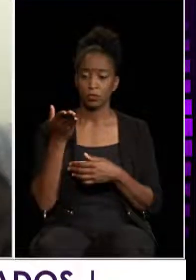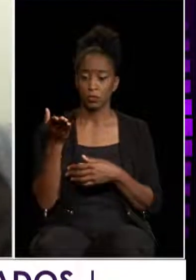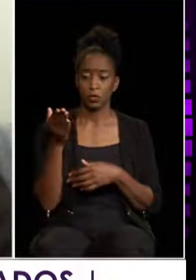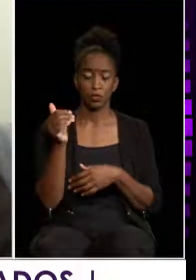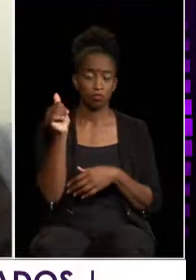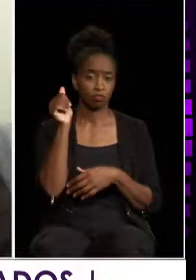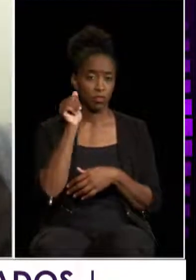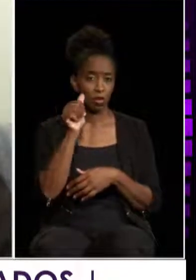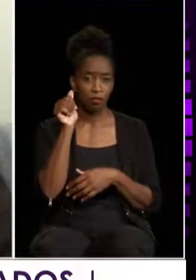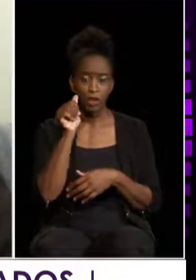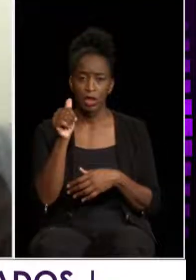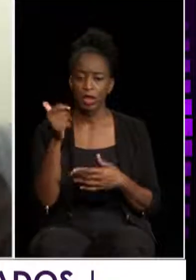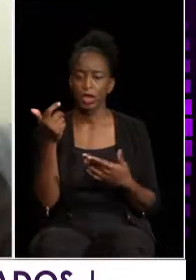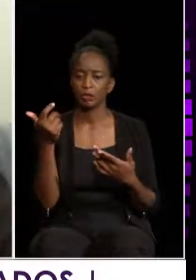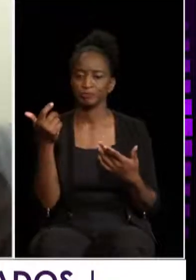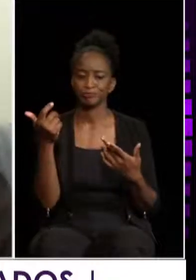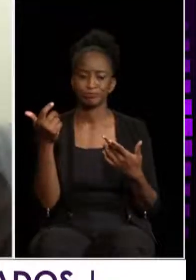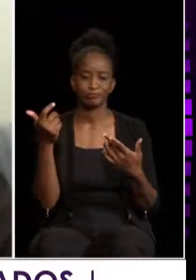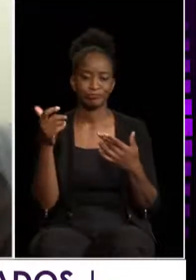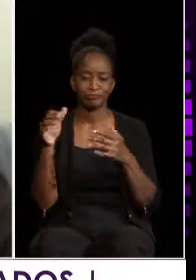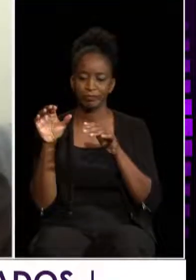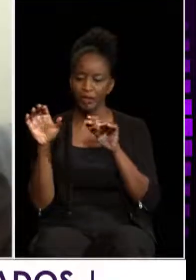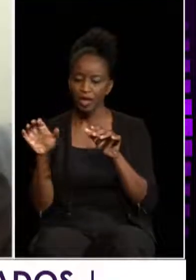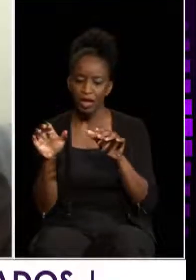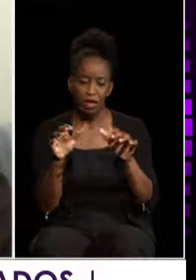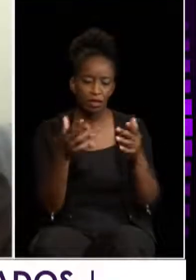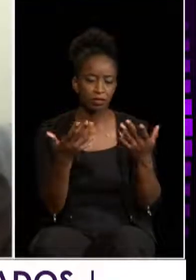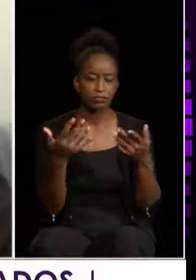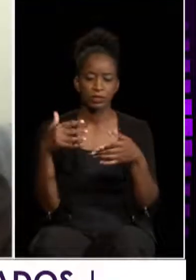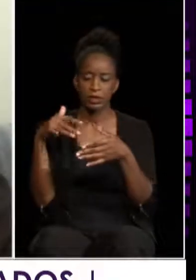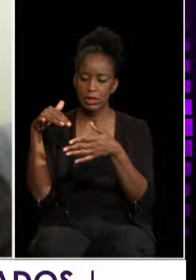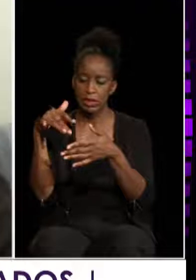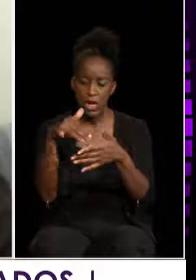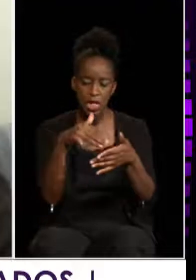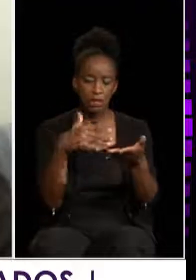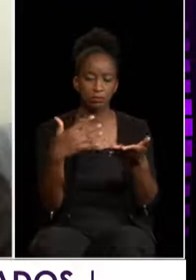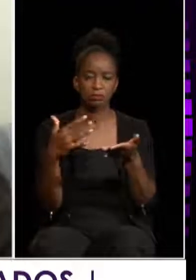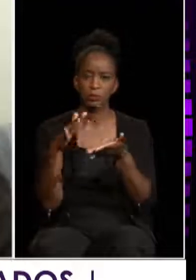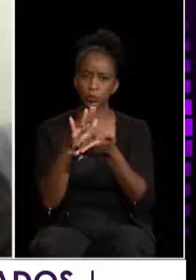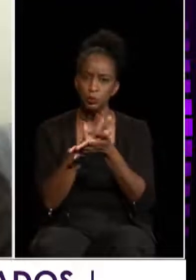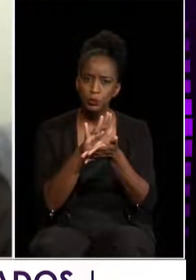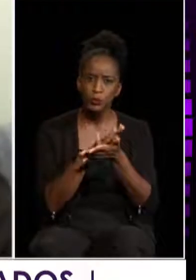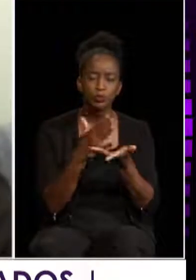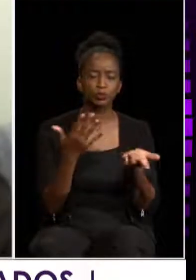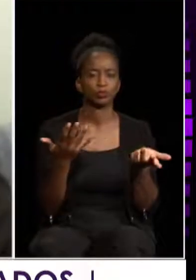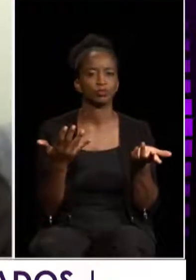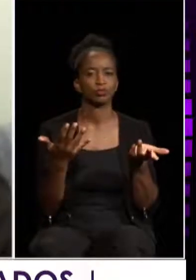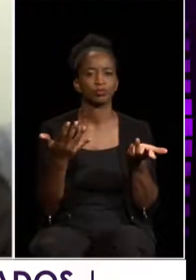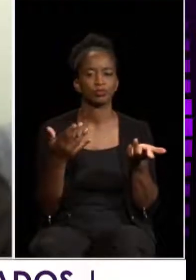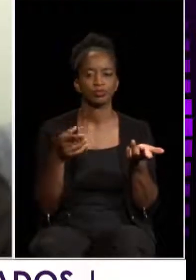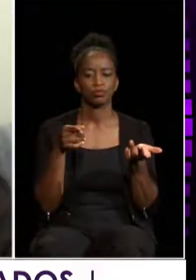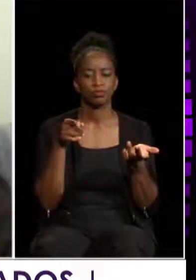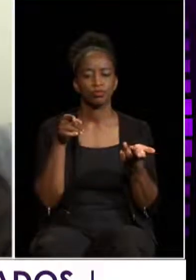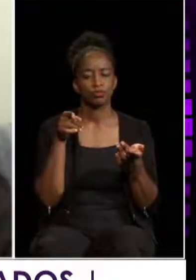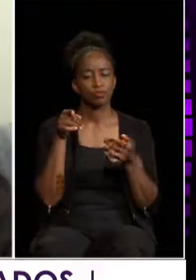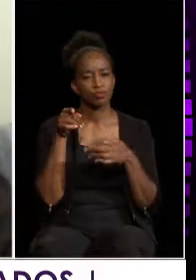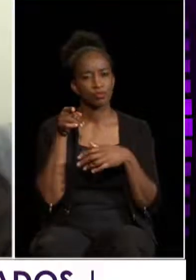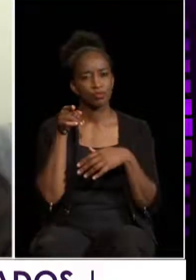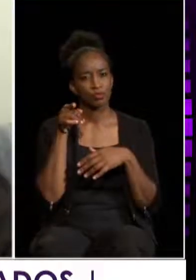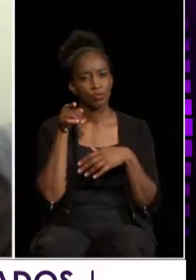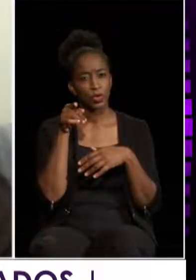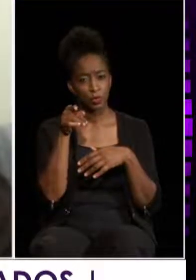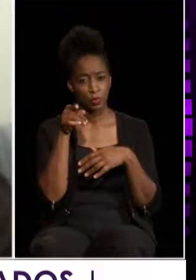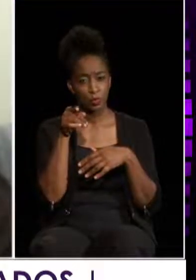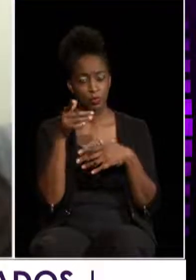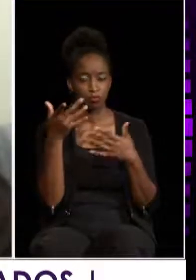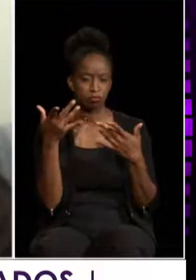what methods have you used as coping mechanisms to deal with all that you have to face in terms of school